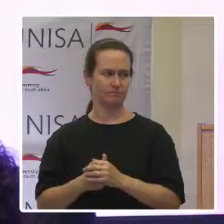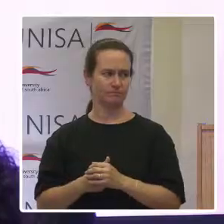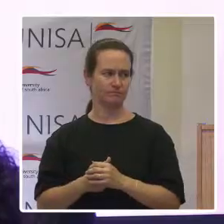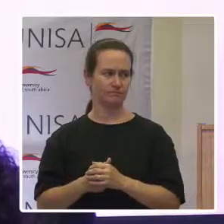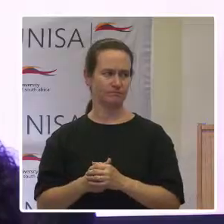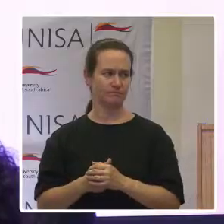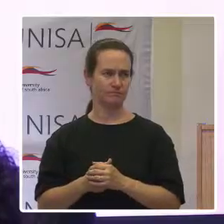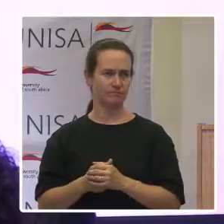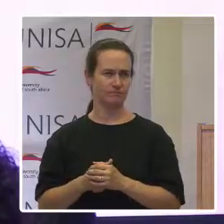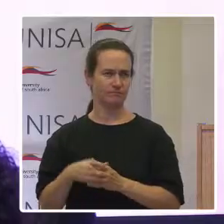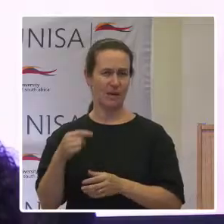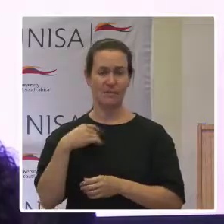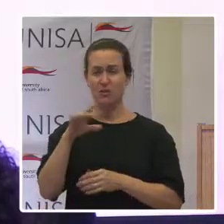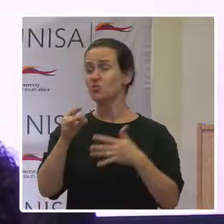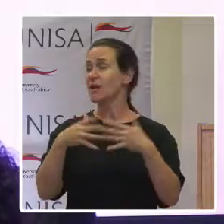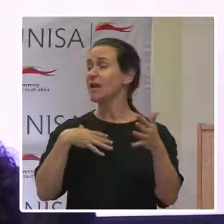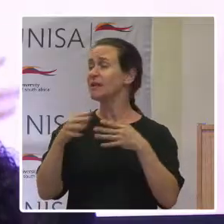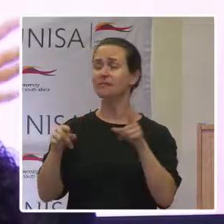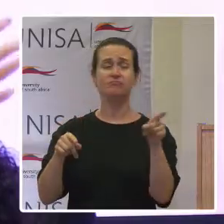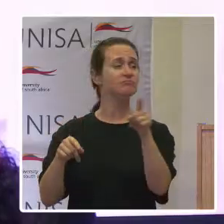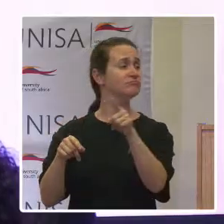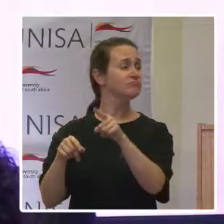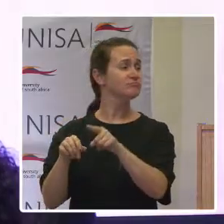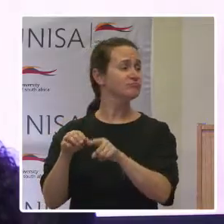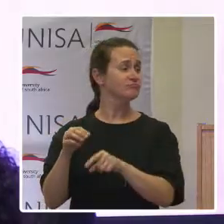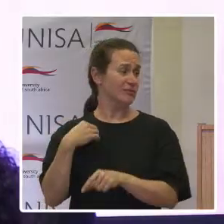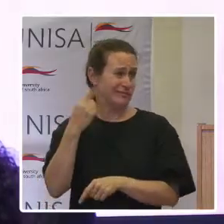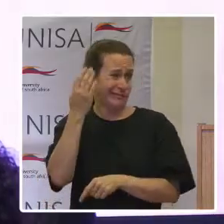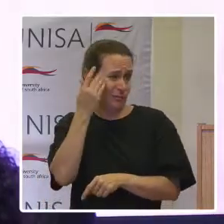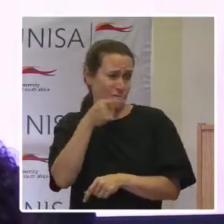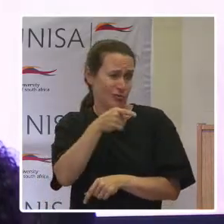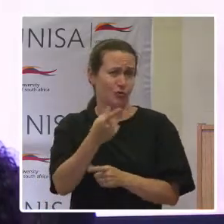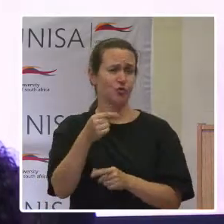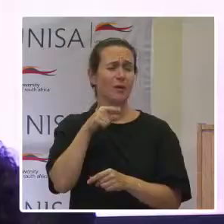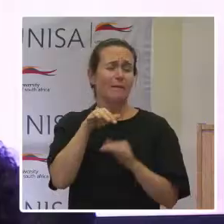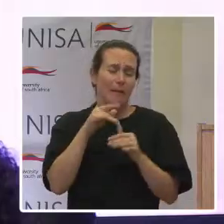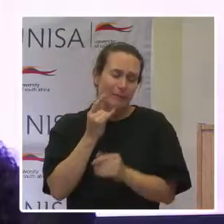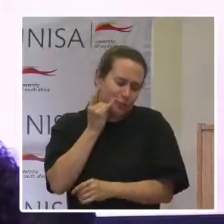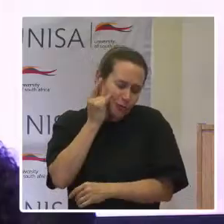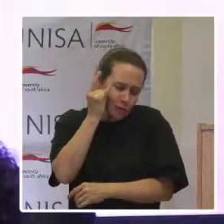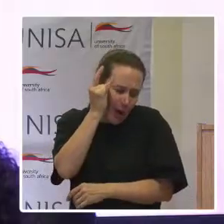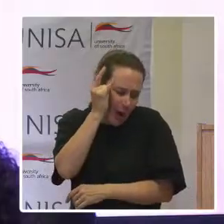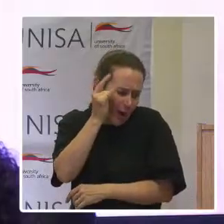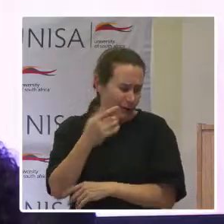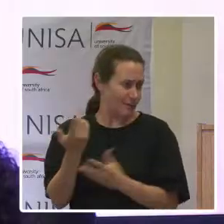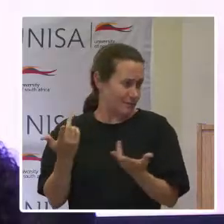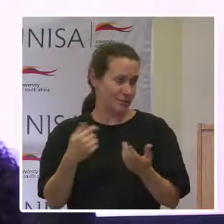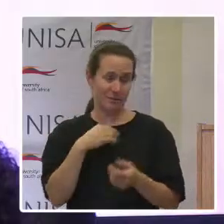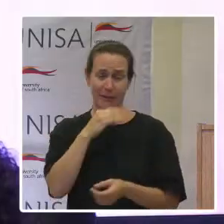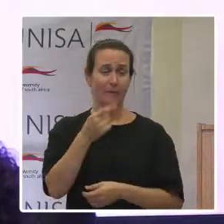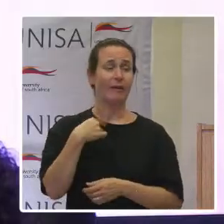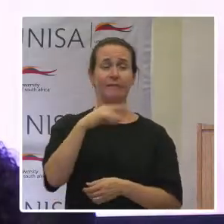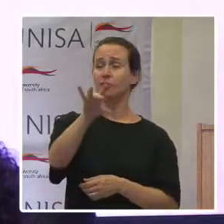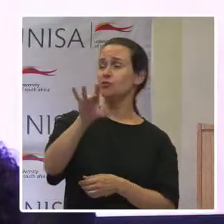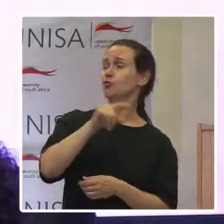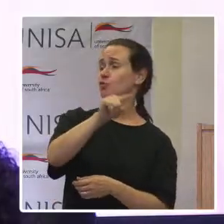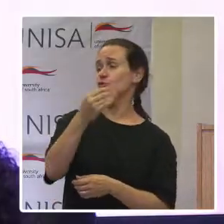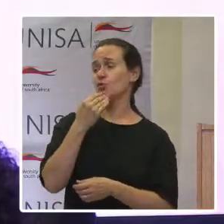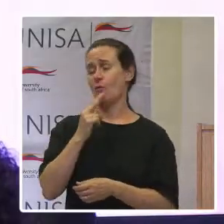And I'm going to pick any one of you guys because I don't know what you do. People were shy to say what they do.